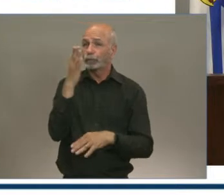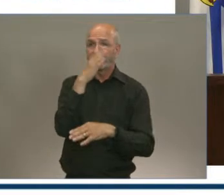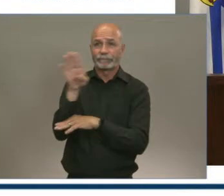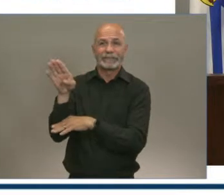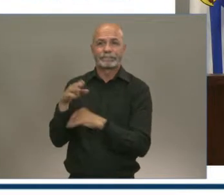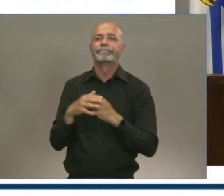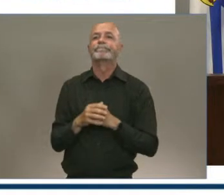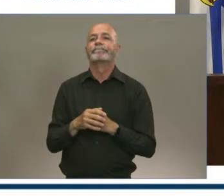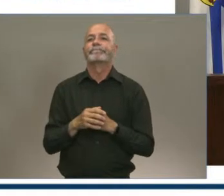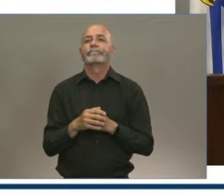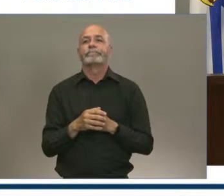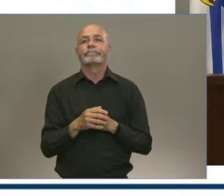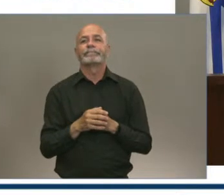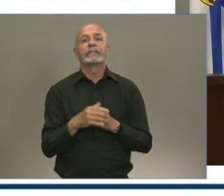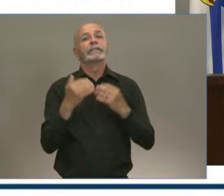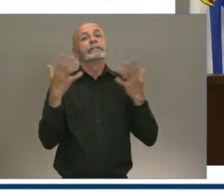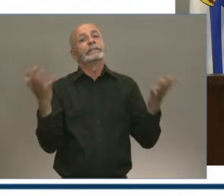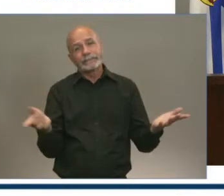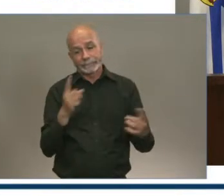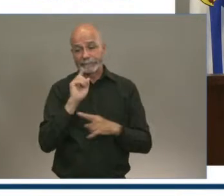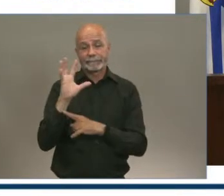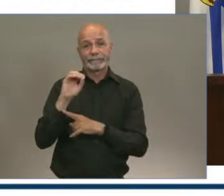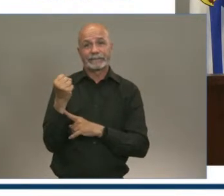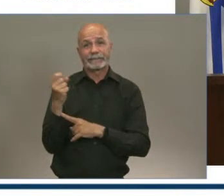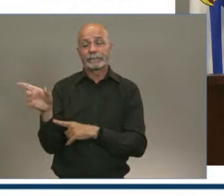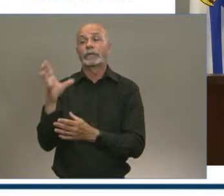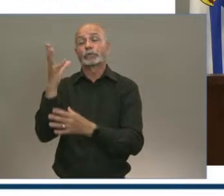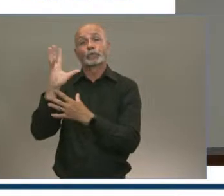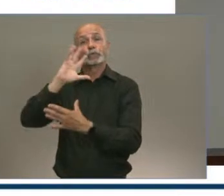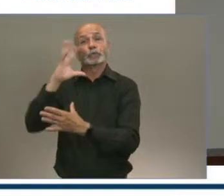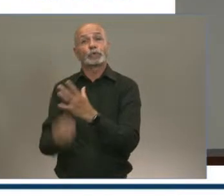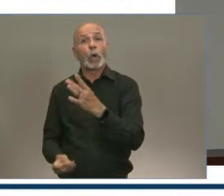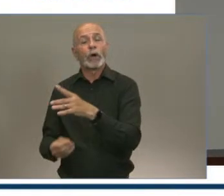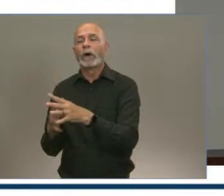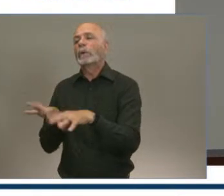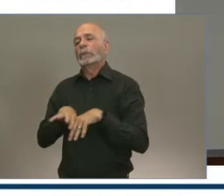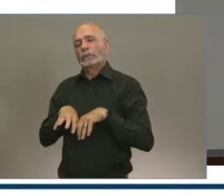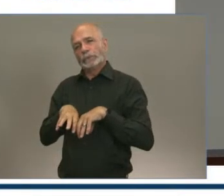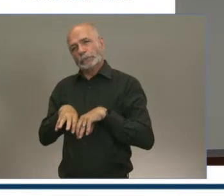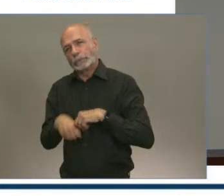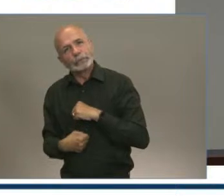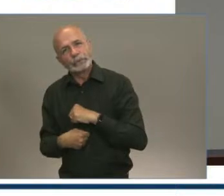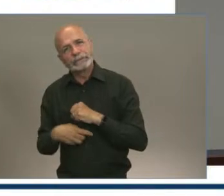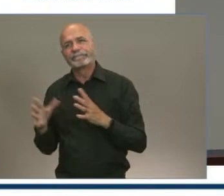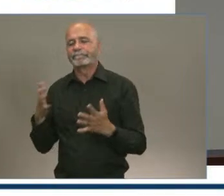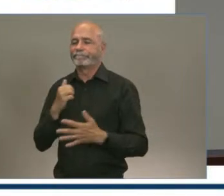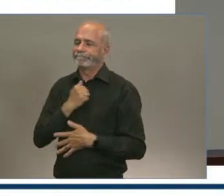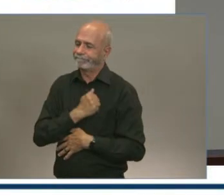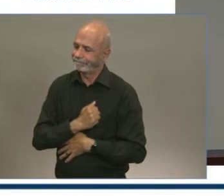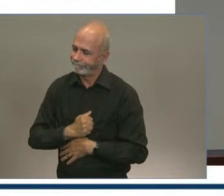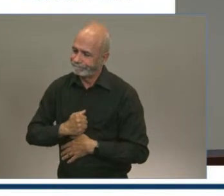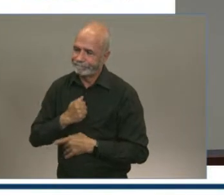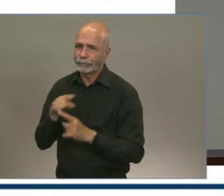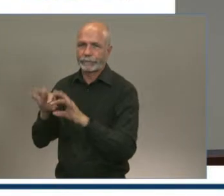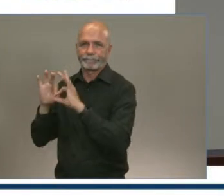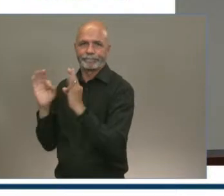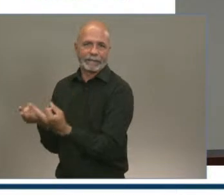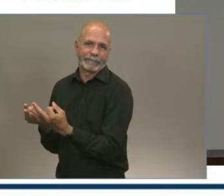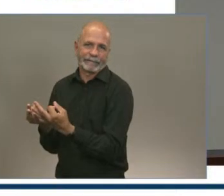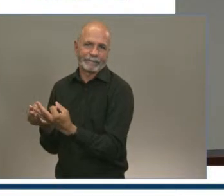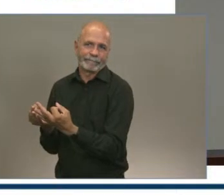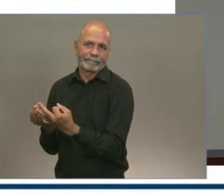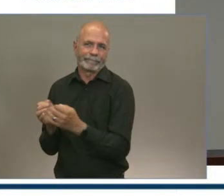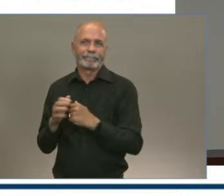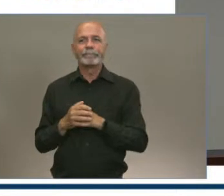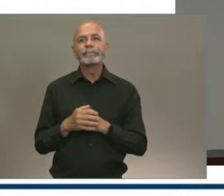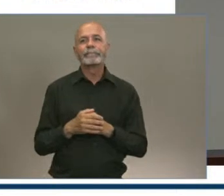prayers also go out to the family and friends grieving today. Please accept our condolences. As the Premier mentioned,